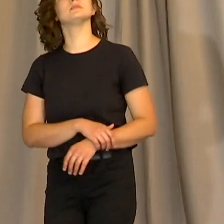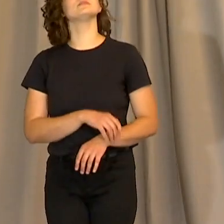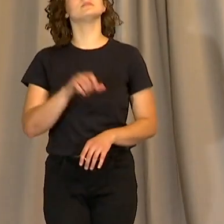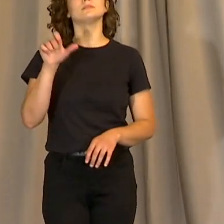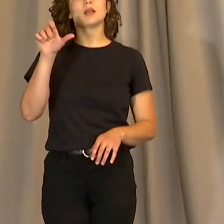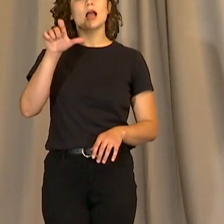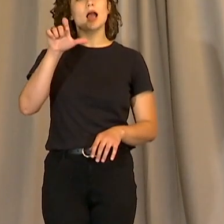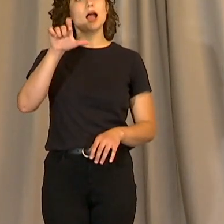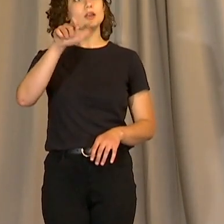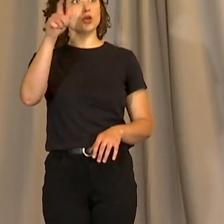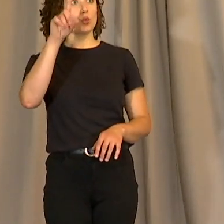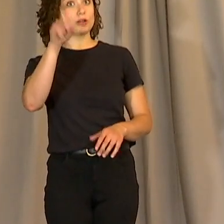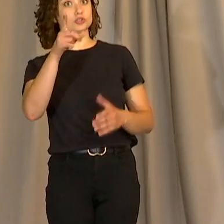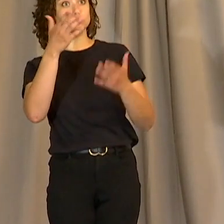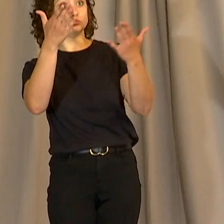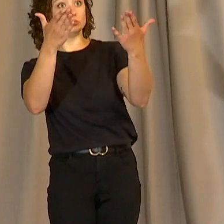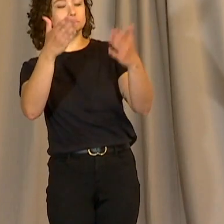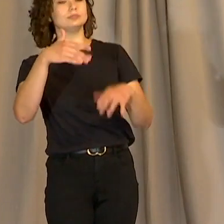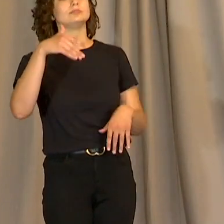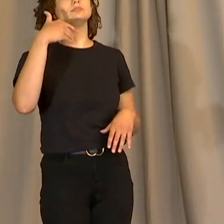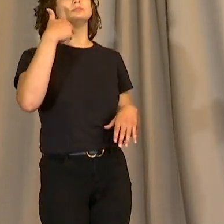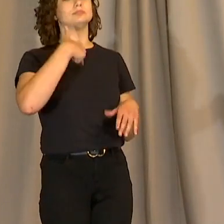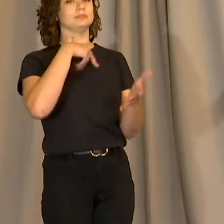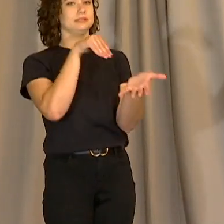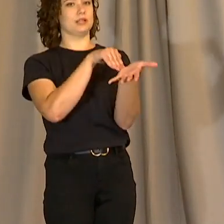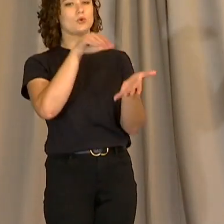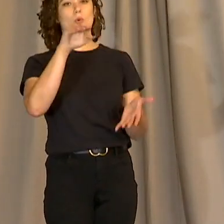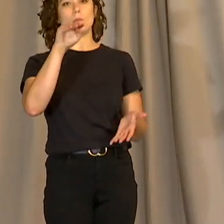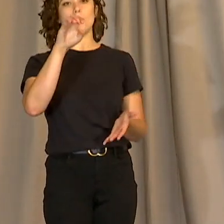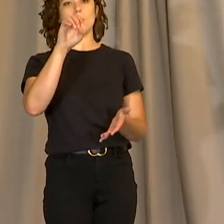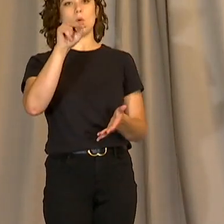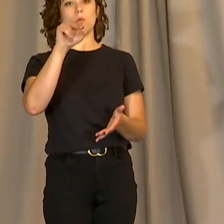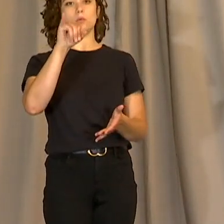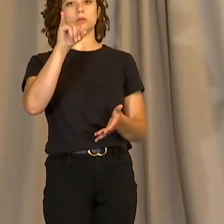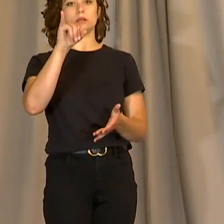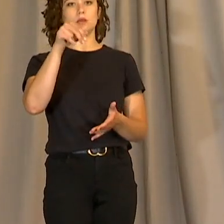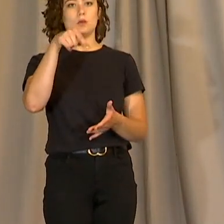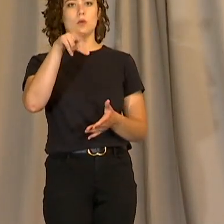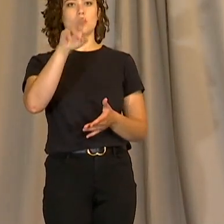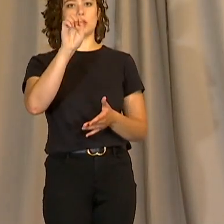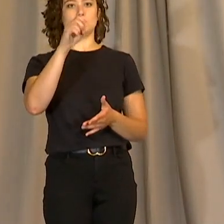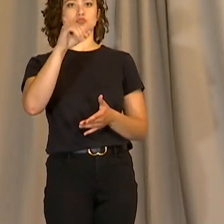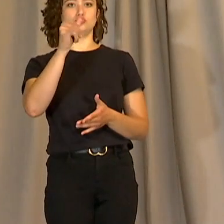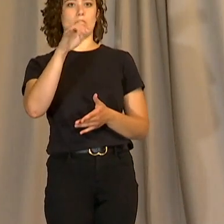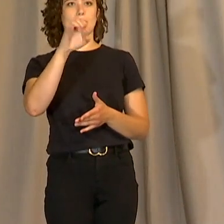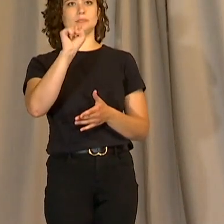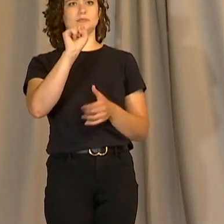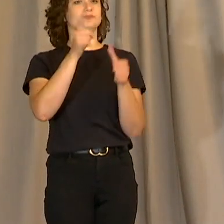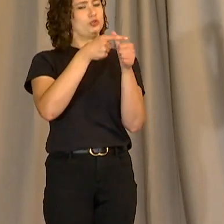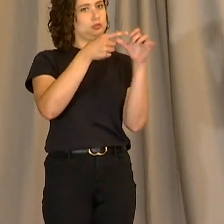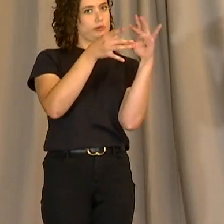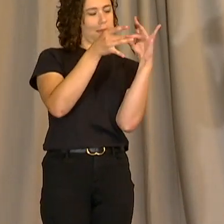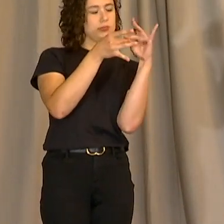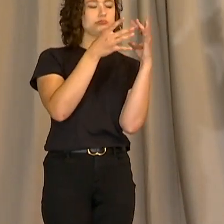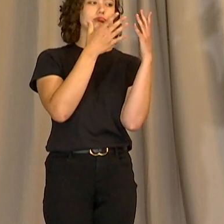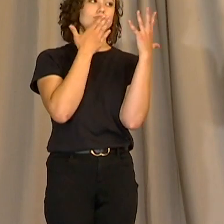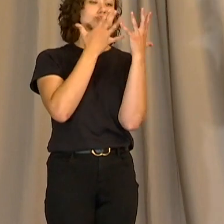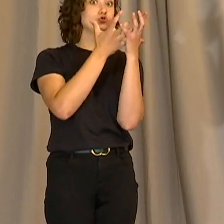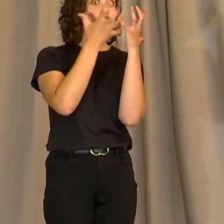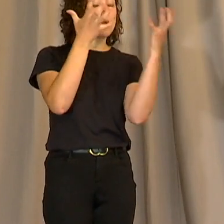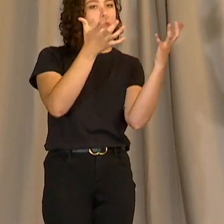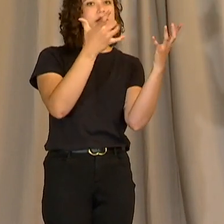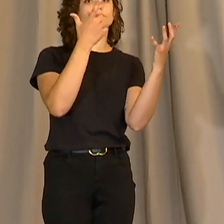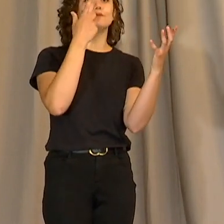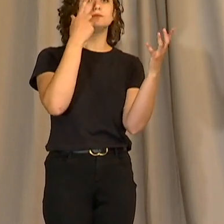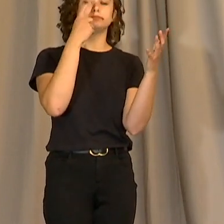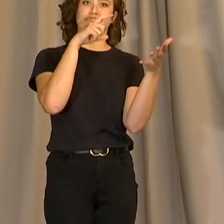Monique James. And my question, well, first I have a comment. Thank you so much for pointing out the importance